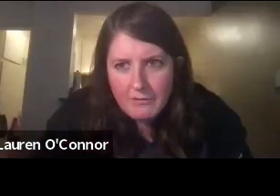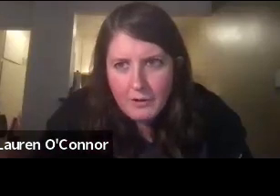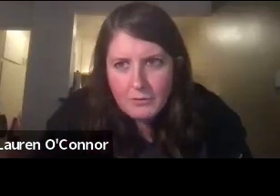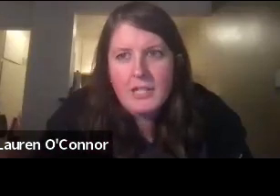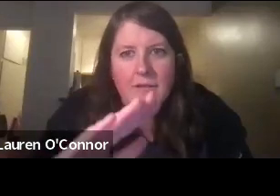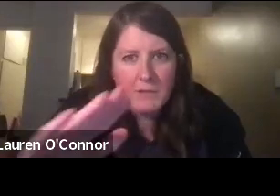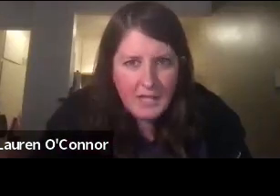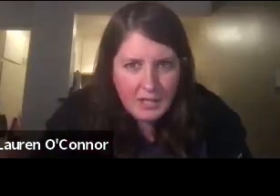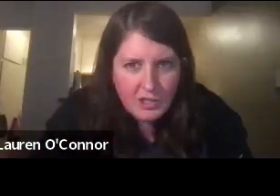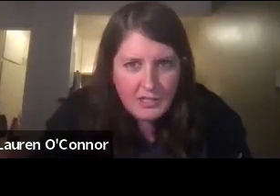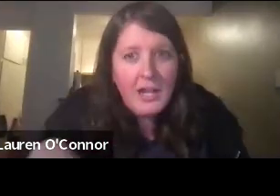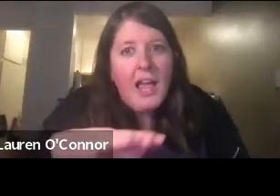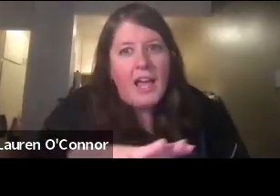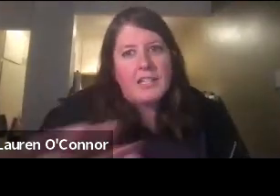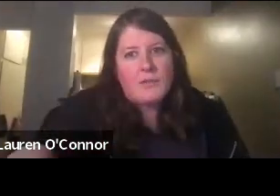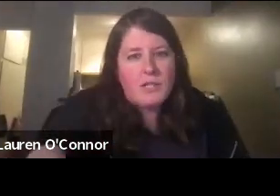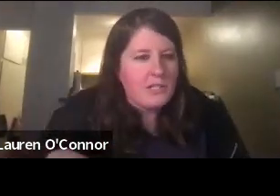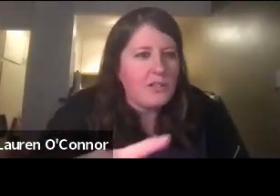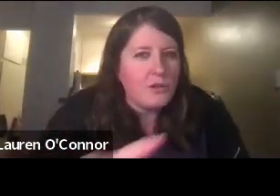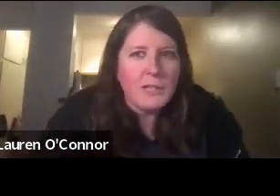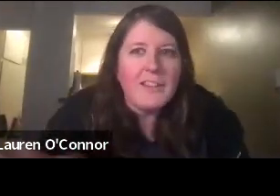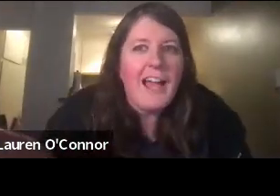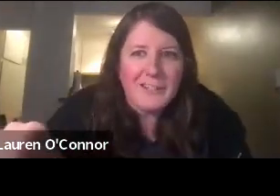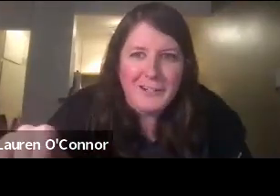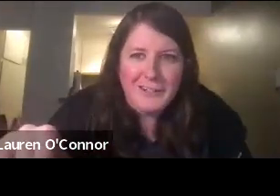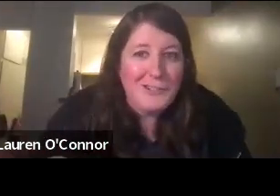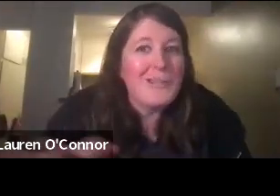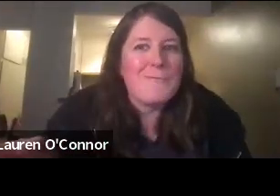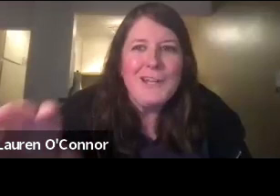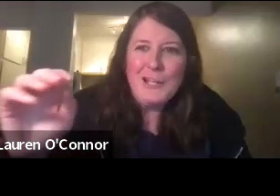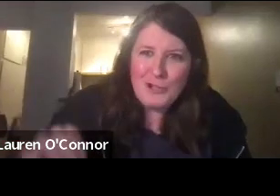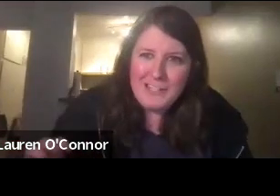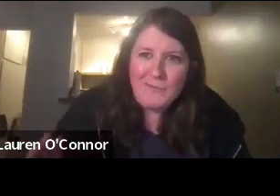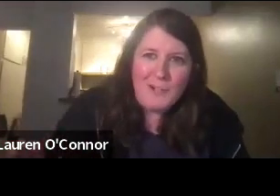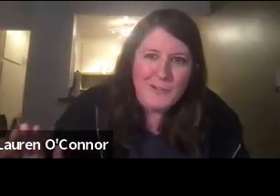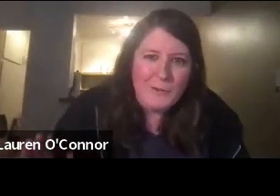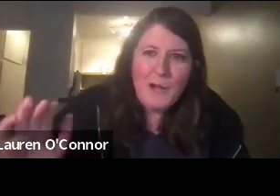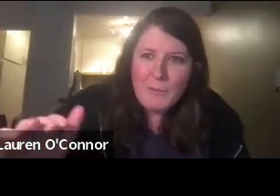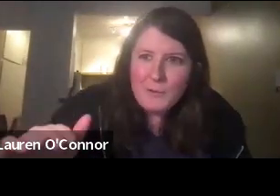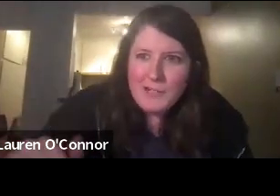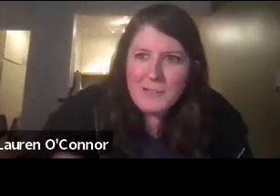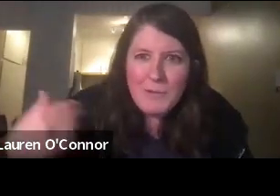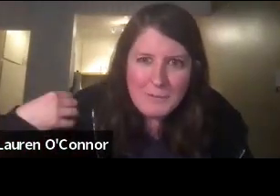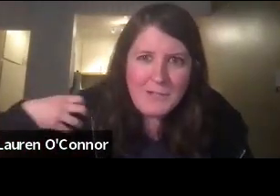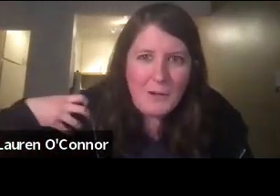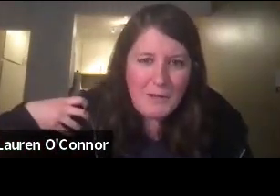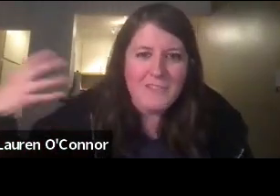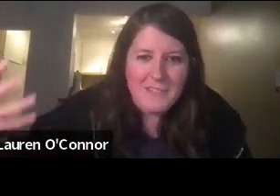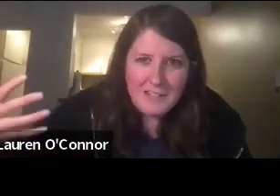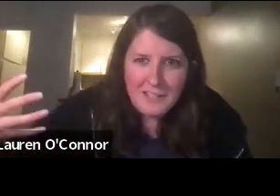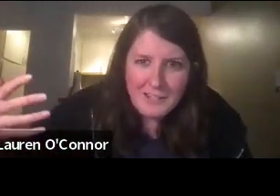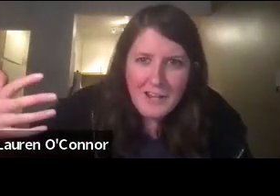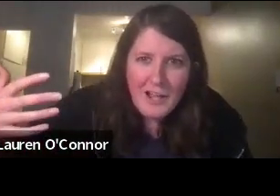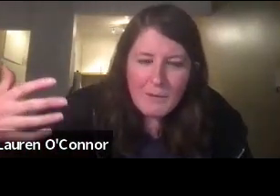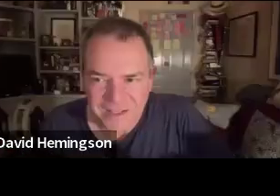on a payphone. He gives him detention. Angus runs into the newly lacquered gym, tries to vault over the pommel horse, and pops his arm out of